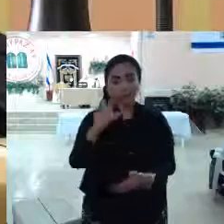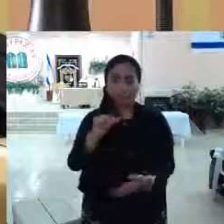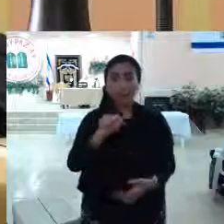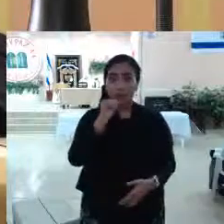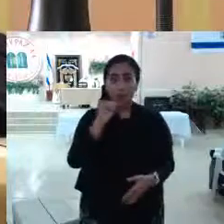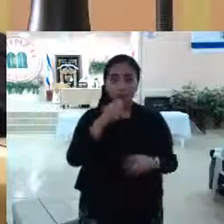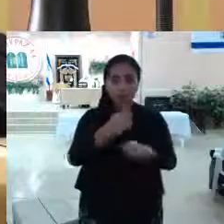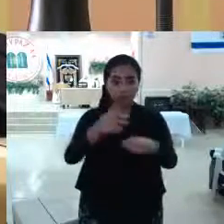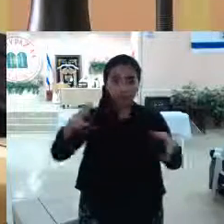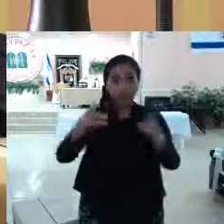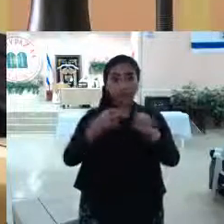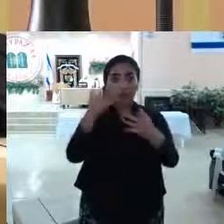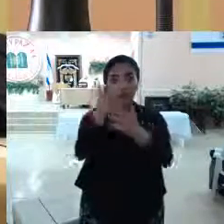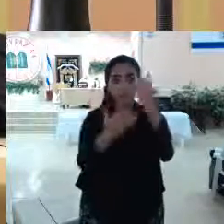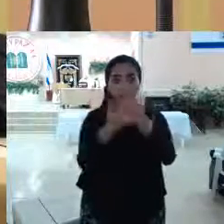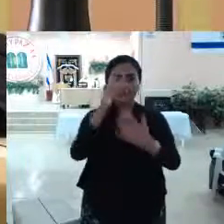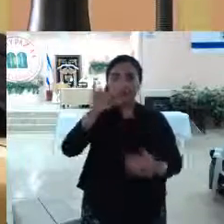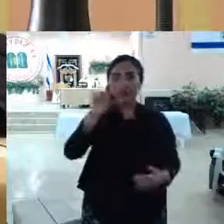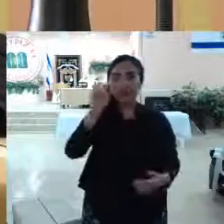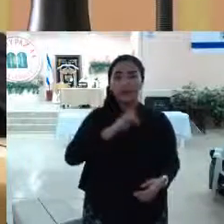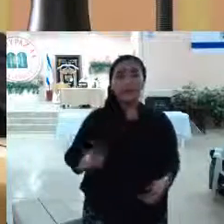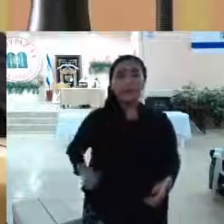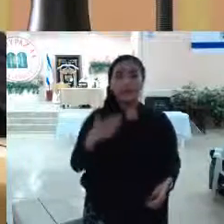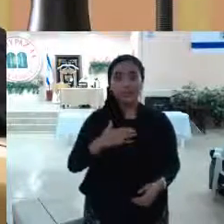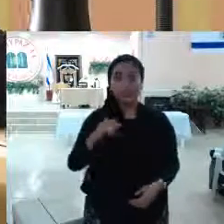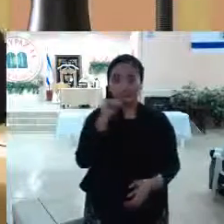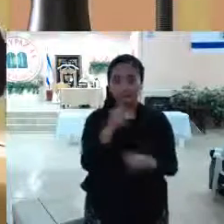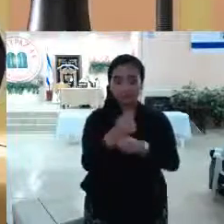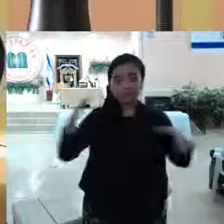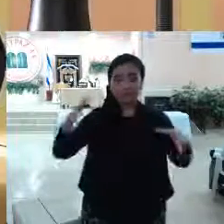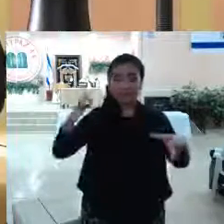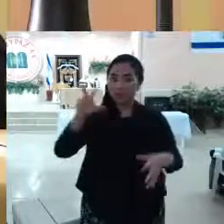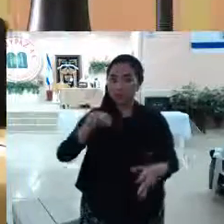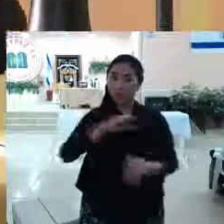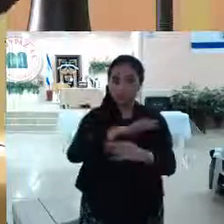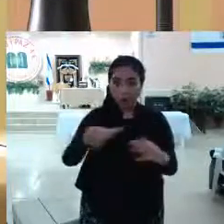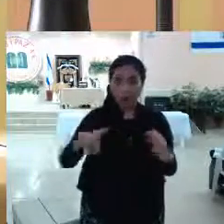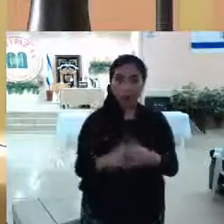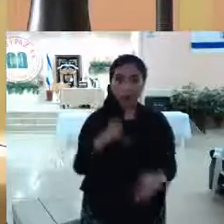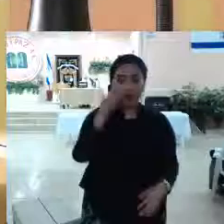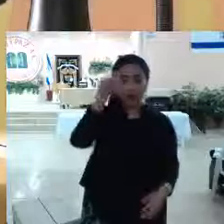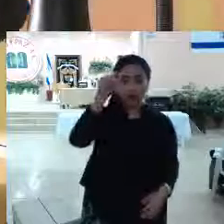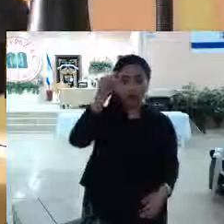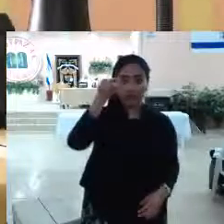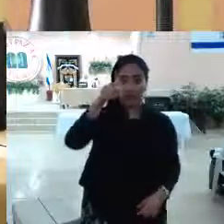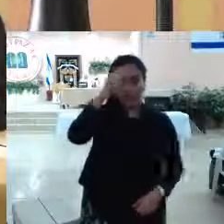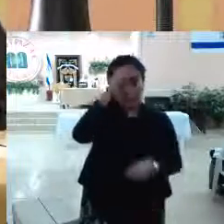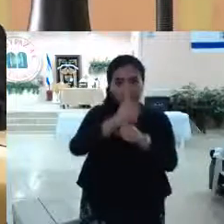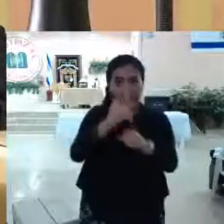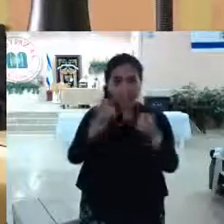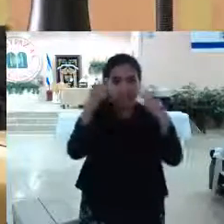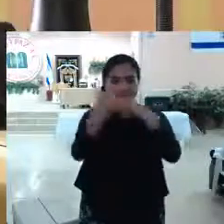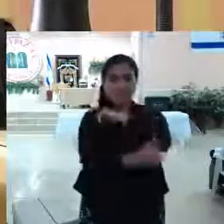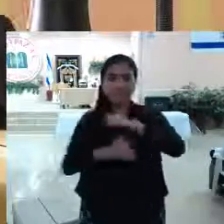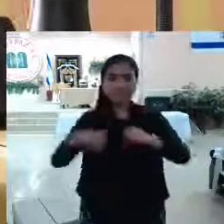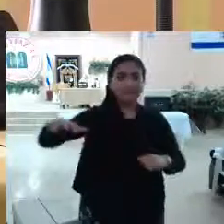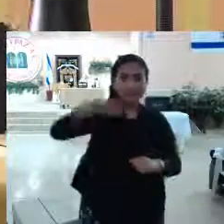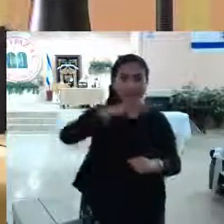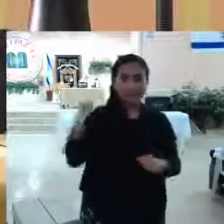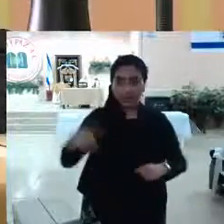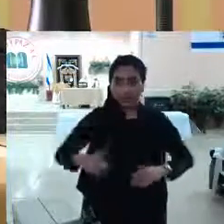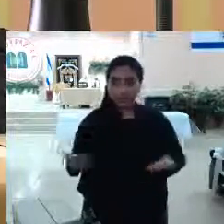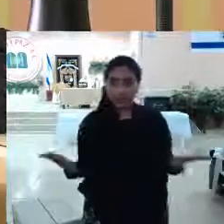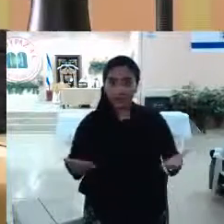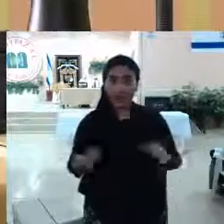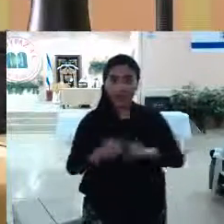te want that. sueltes Don't de la mano de leave Yahshua Mashiach. Joshua Por Hamashiach's favor, no hand. soltemos. Please, let's not leave Todos his allá, hand all amados, there. en varios países, Beloved brothers in different acá,